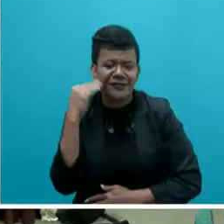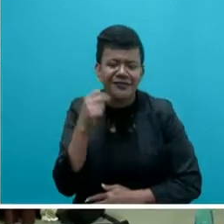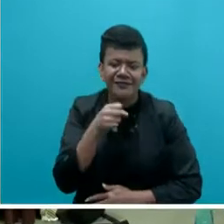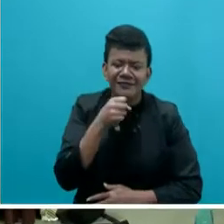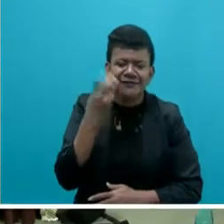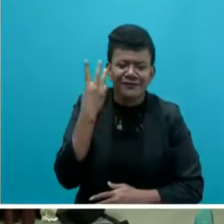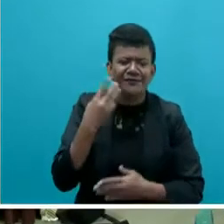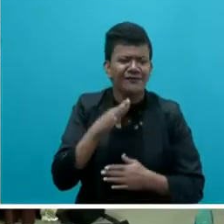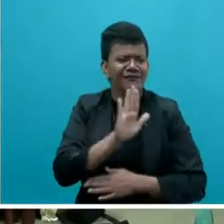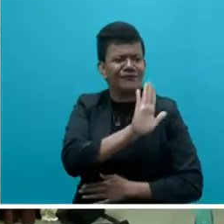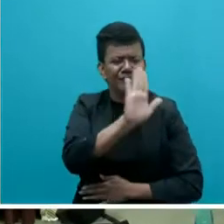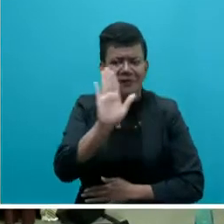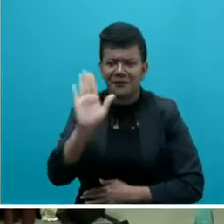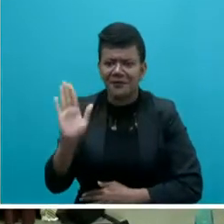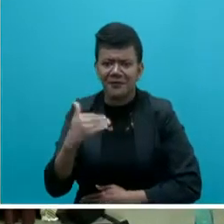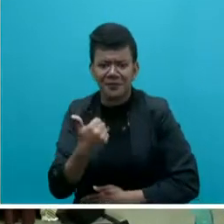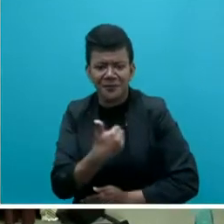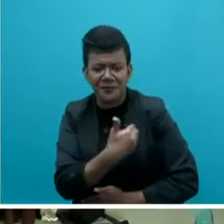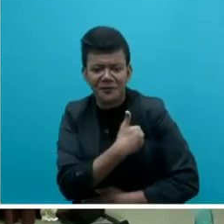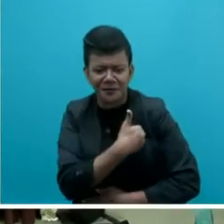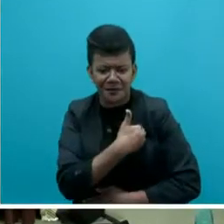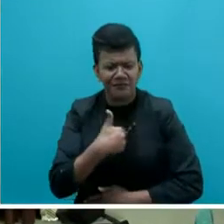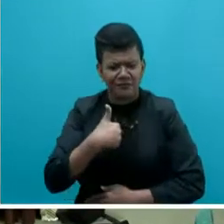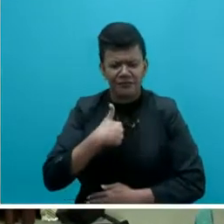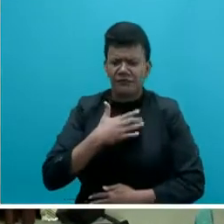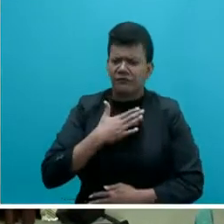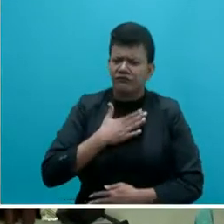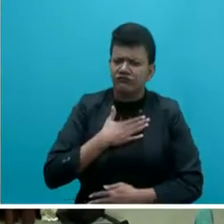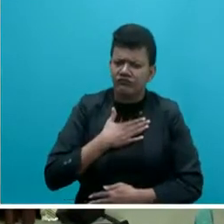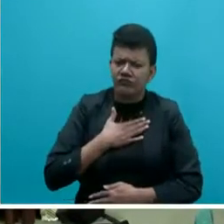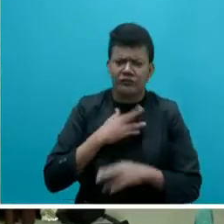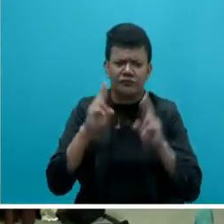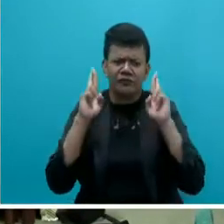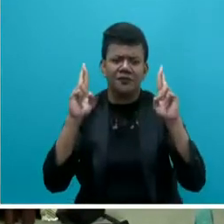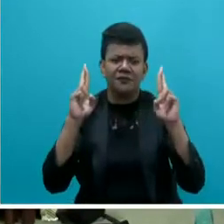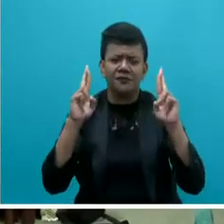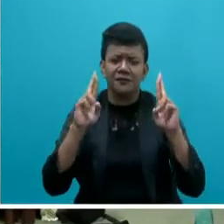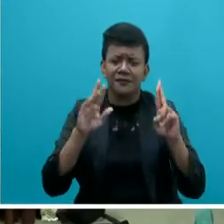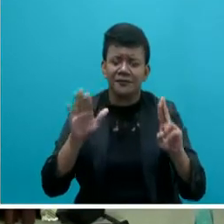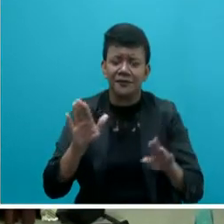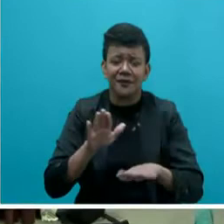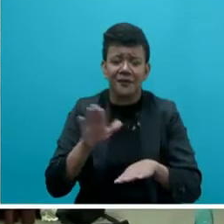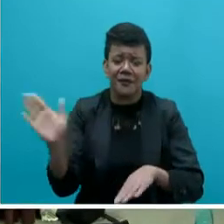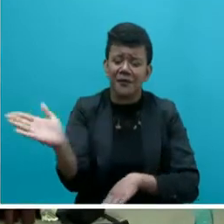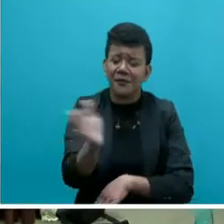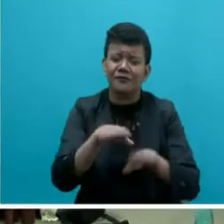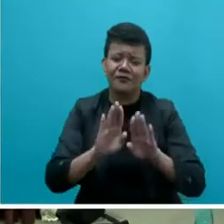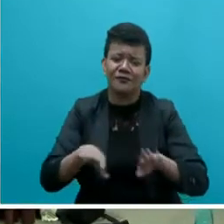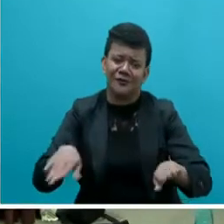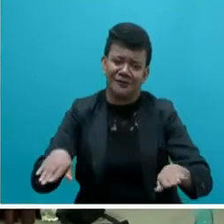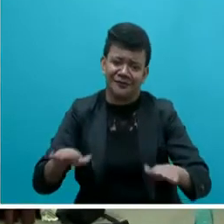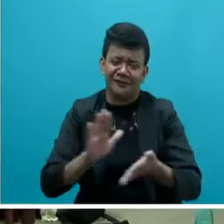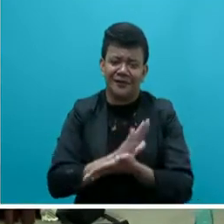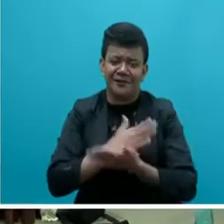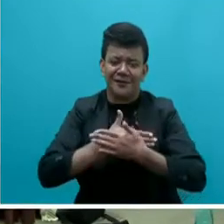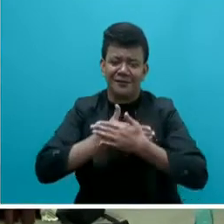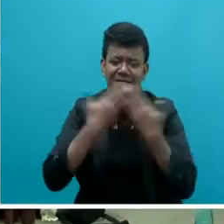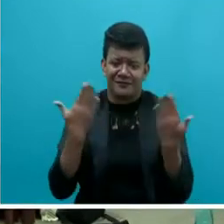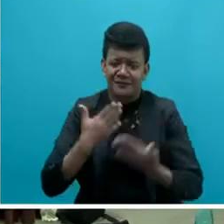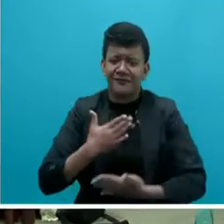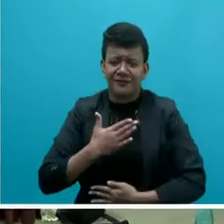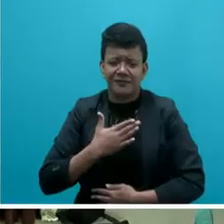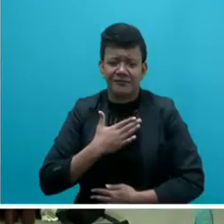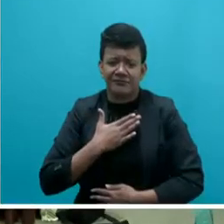Honourable Speaker, Sir, I would like to wish all our children a happy Children's Day. I would also like to add that our children need to